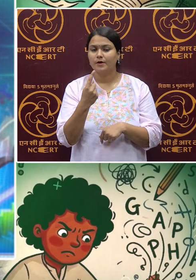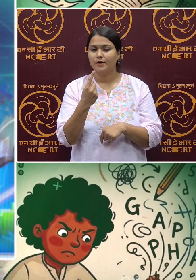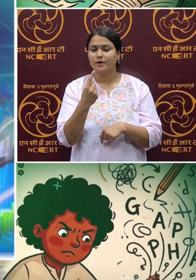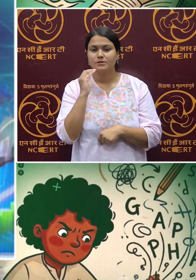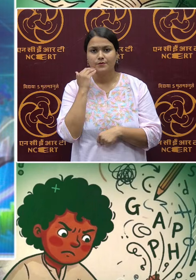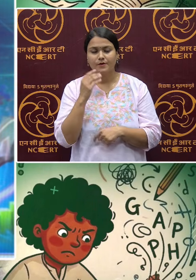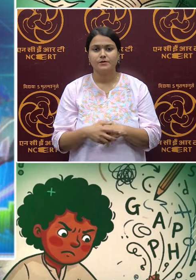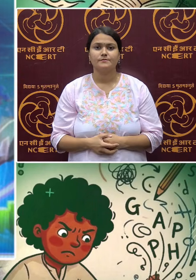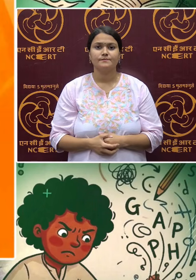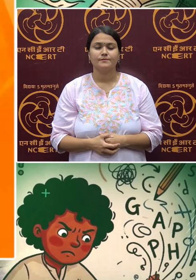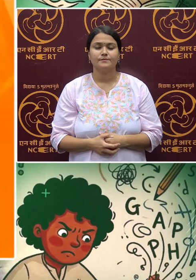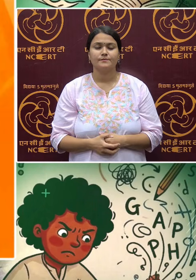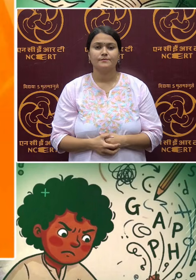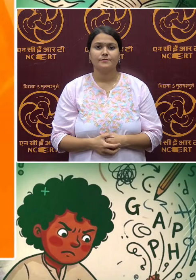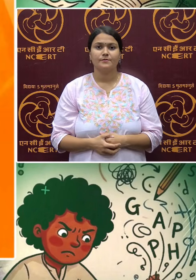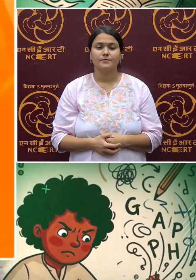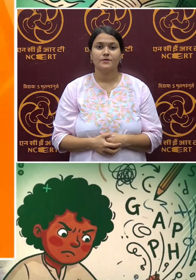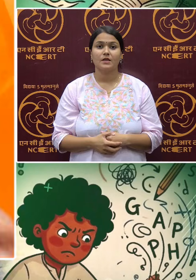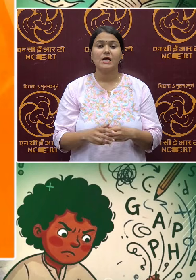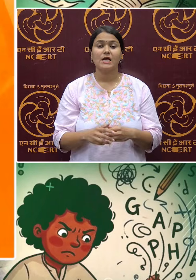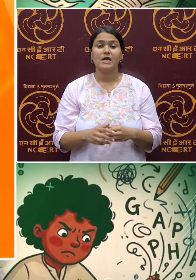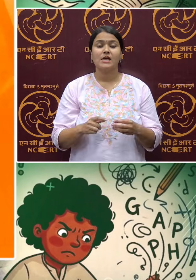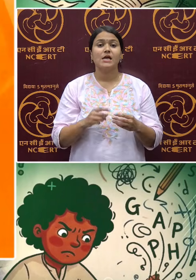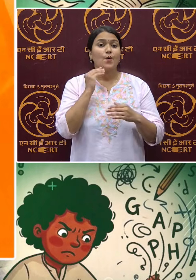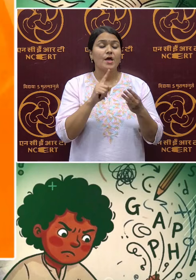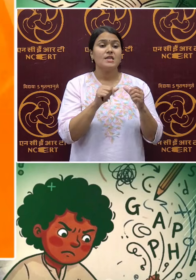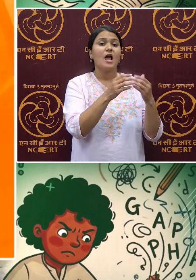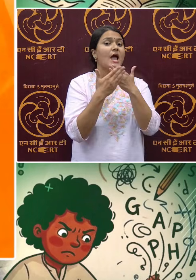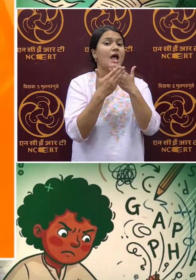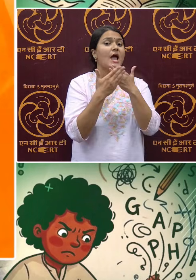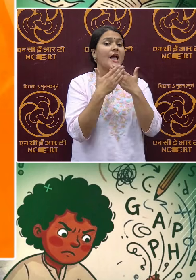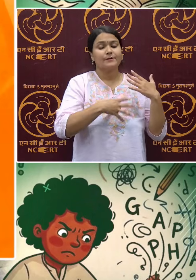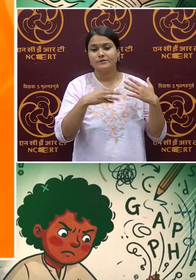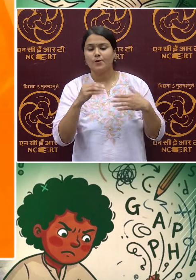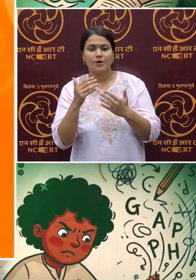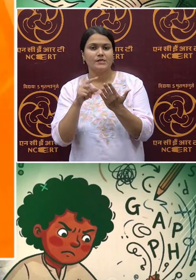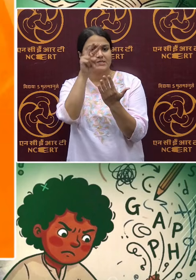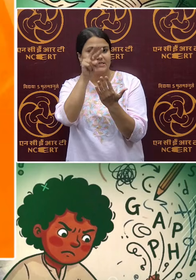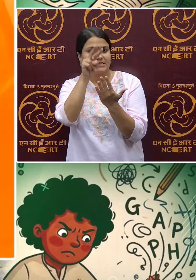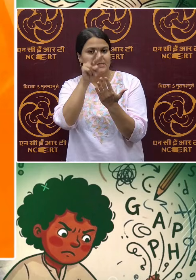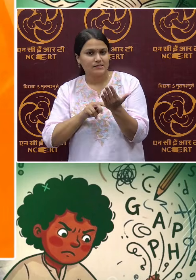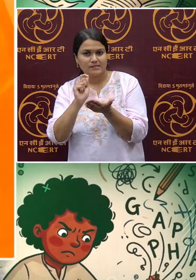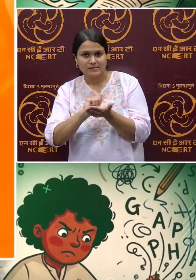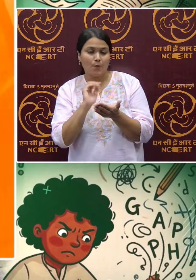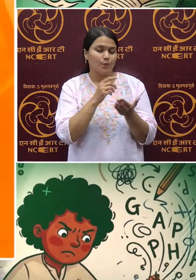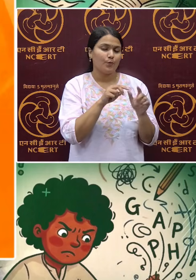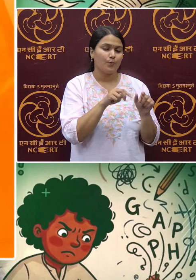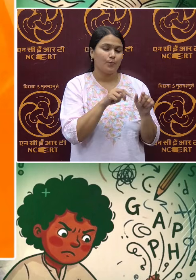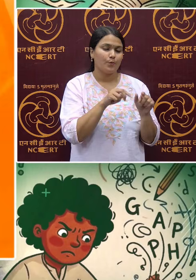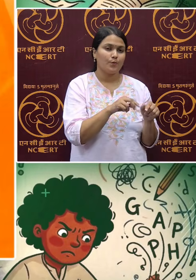at the non-academic side, when we talk about reading and writing, we are looking mainly at the academic end. That's